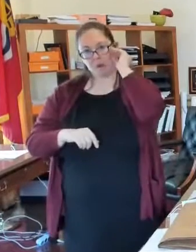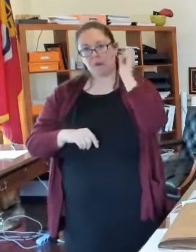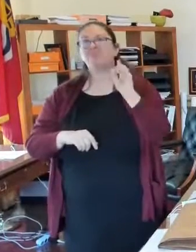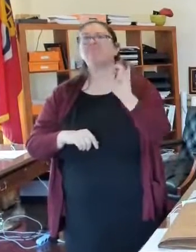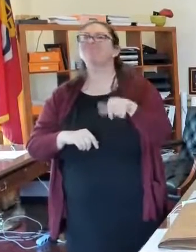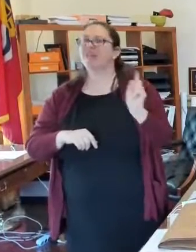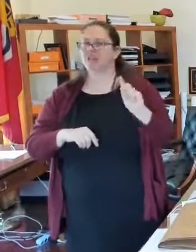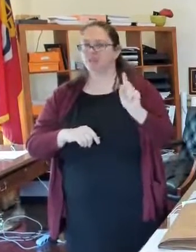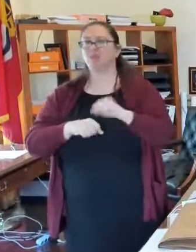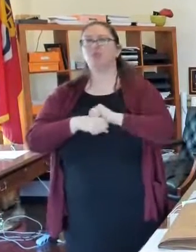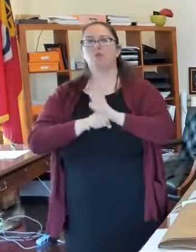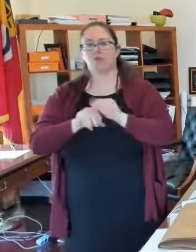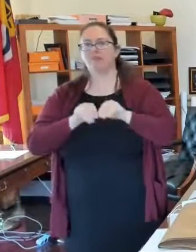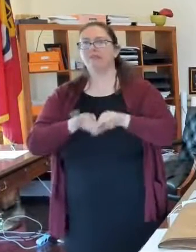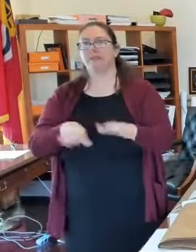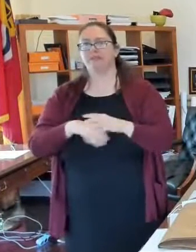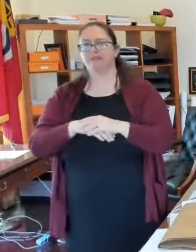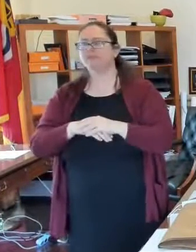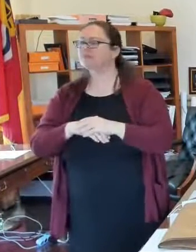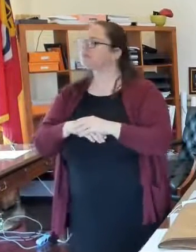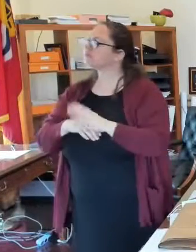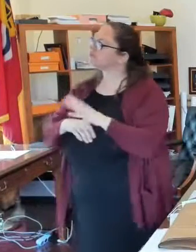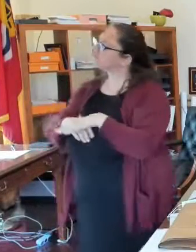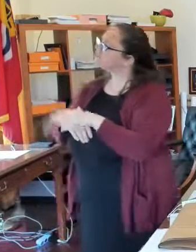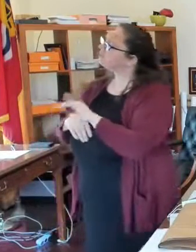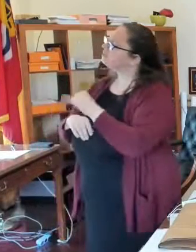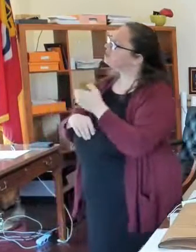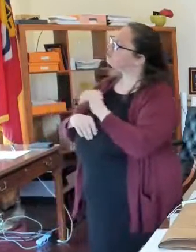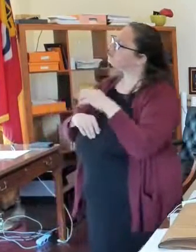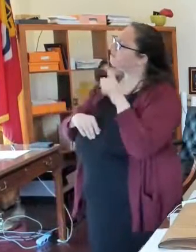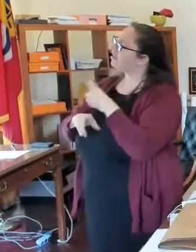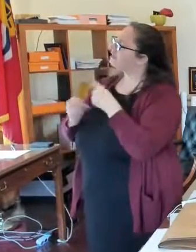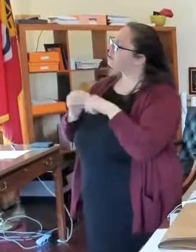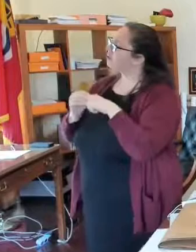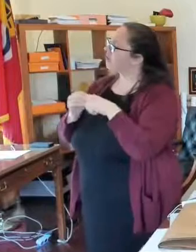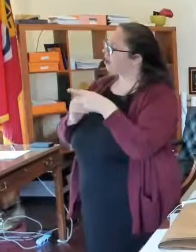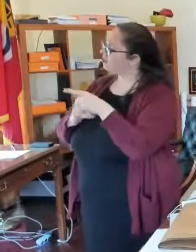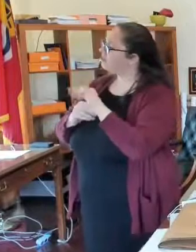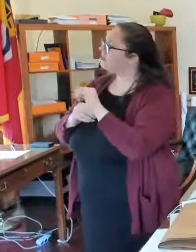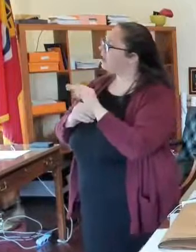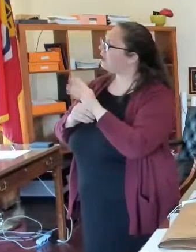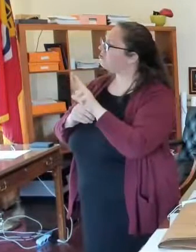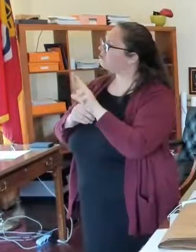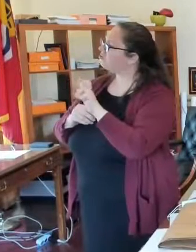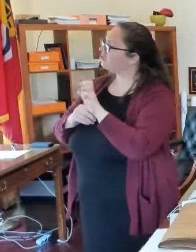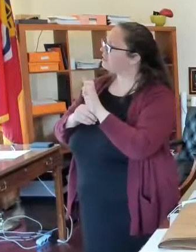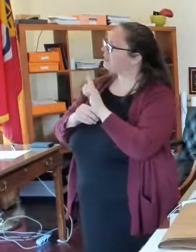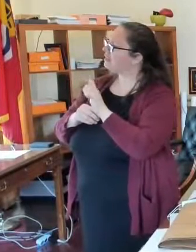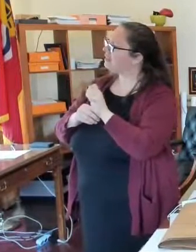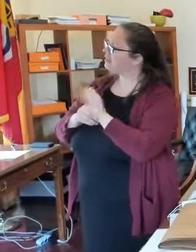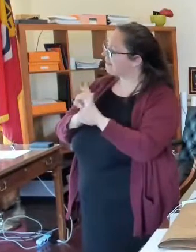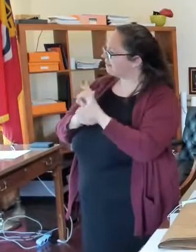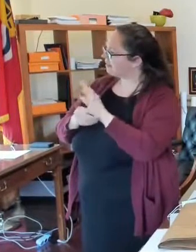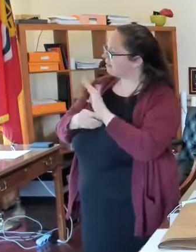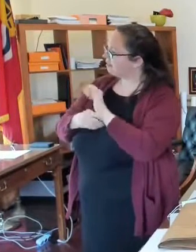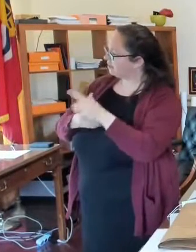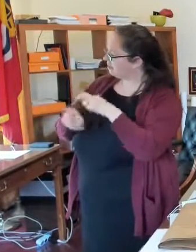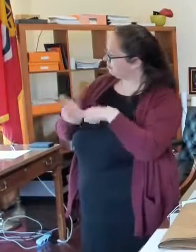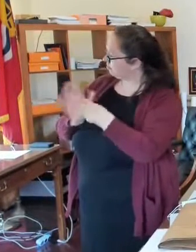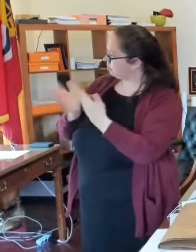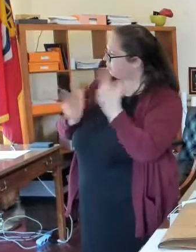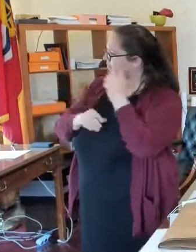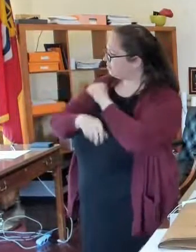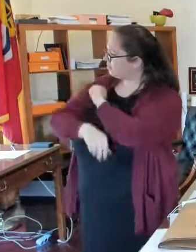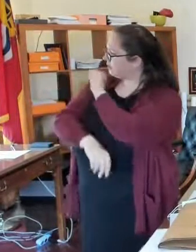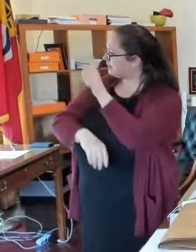questions, kind of light today. But Jim had a question about the relief bill that has passed in Congress. What does it mean for the city of St. Louis? Do we expect